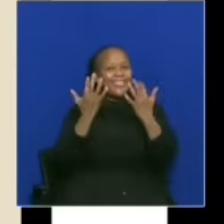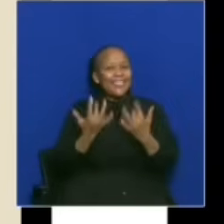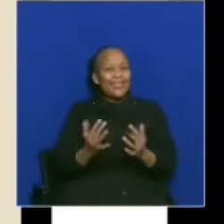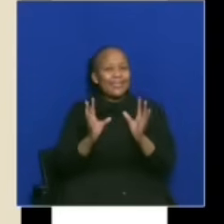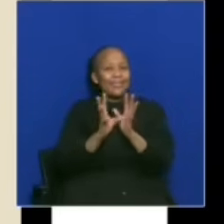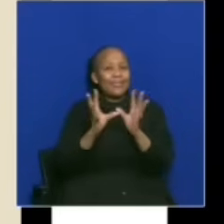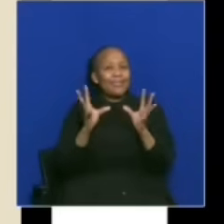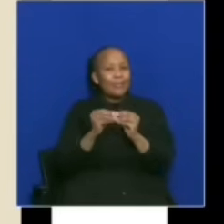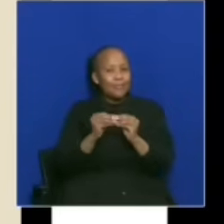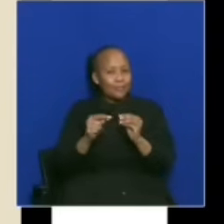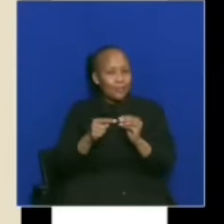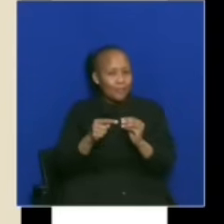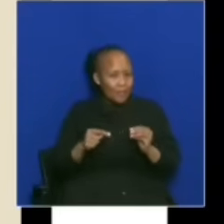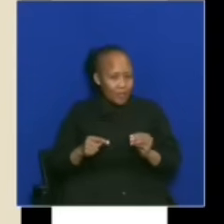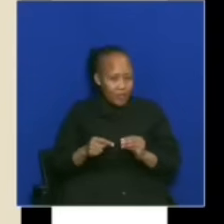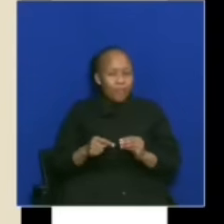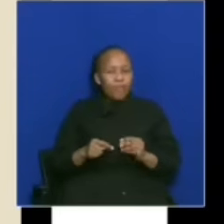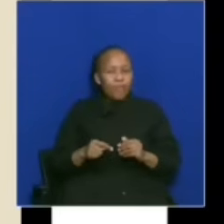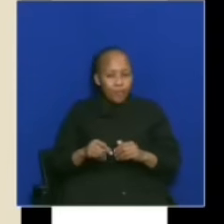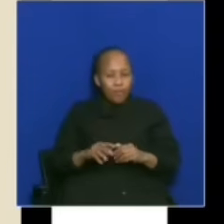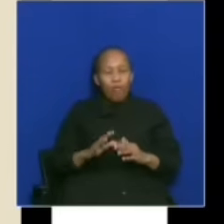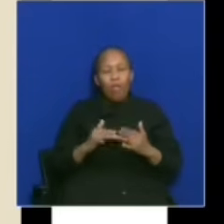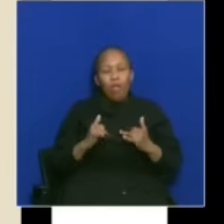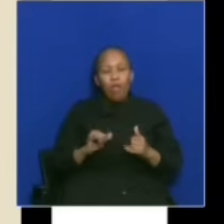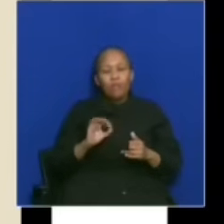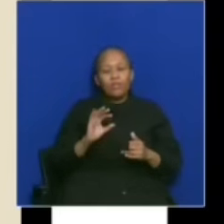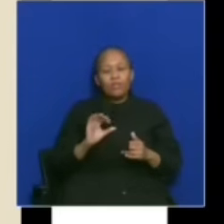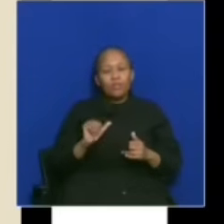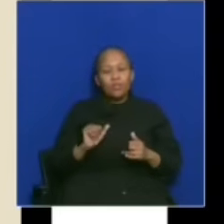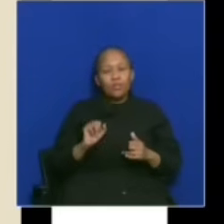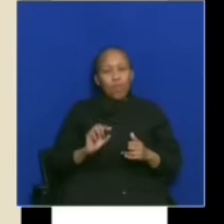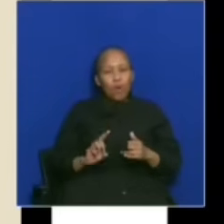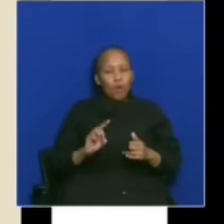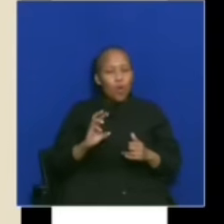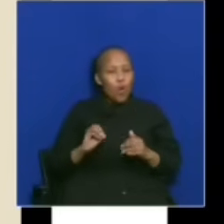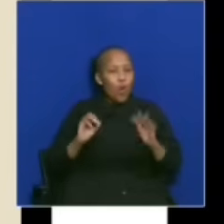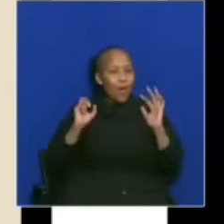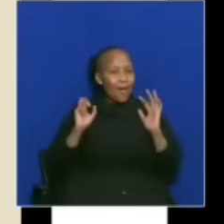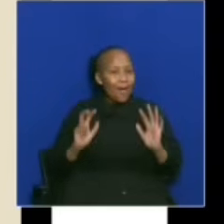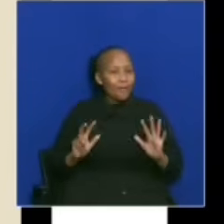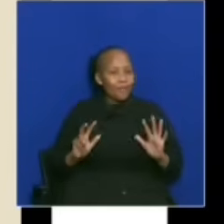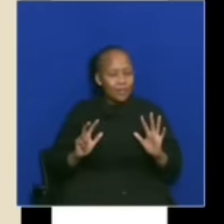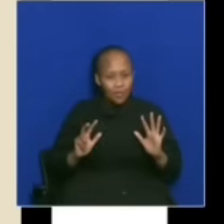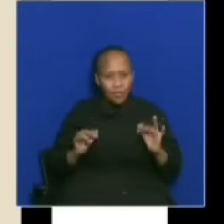And down at 6108, we see a complaint about gold leaf tobacco, which